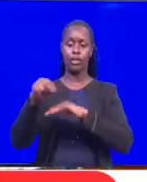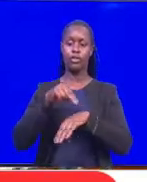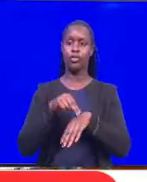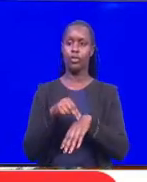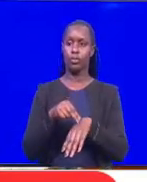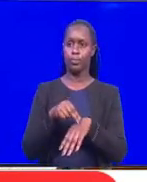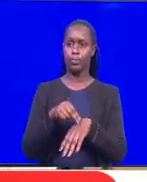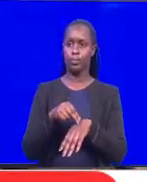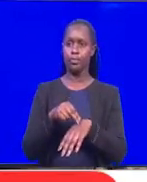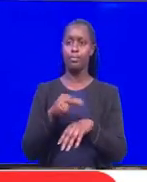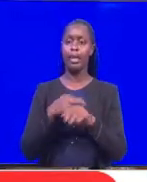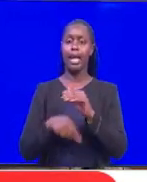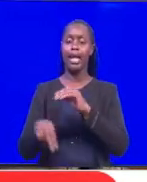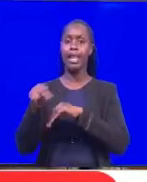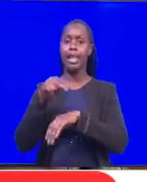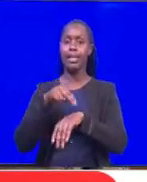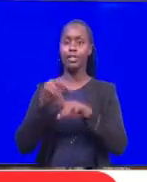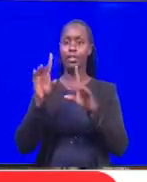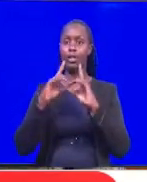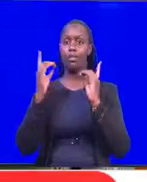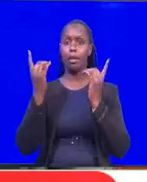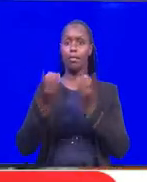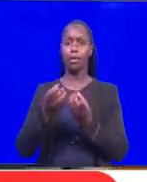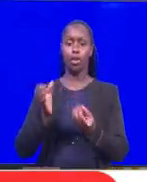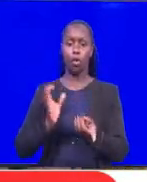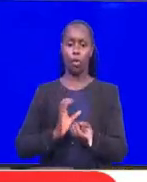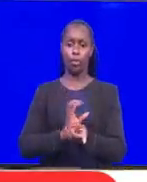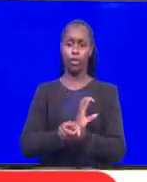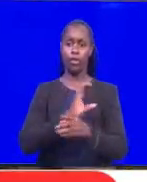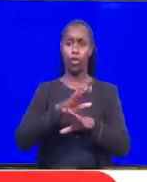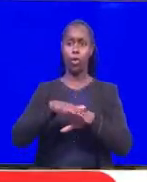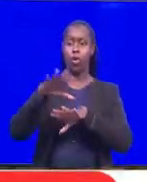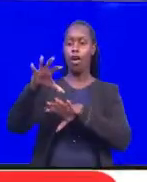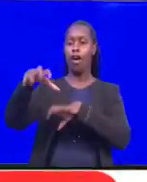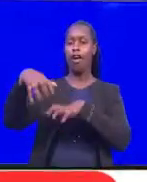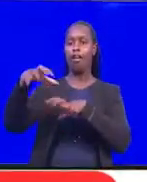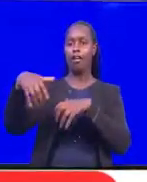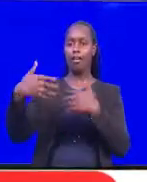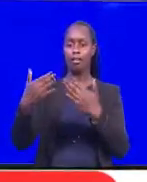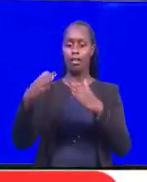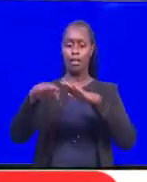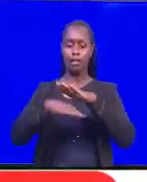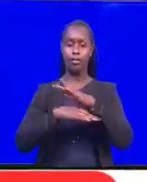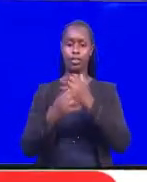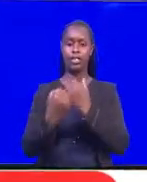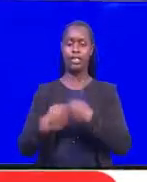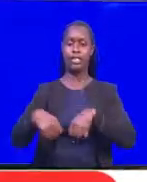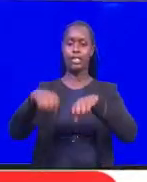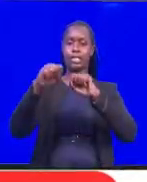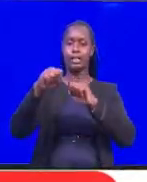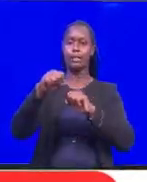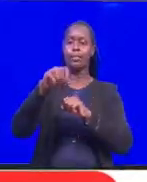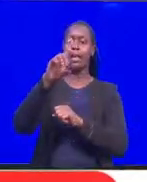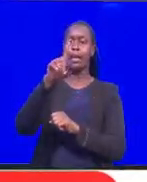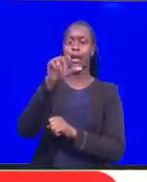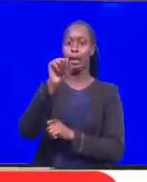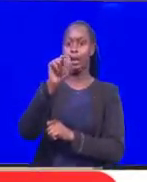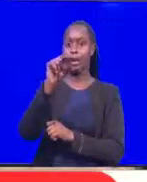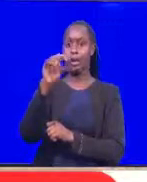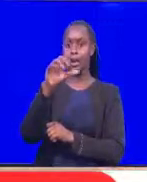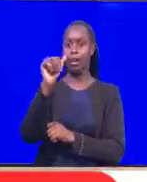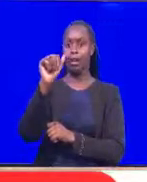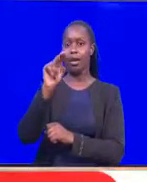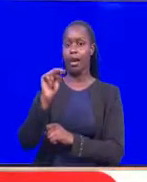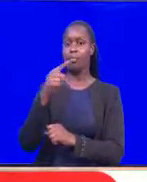The National Assembly's Departmental Committee on Agriculture and Livestock Deputy Chair Branton Yagon stated that